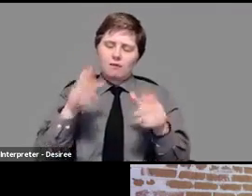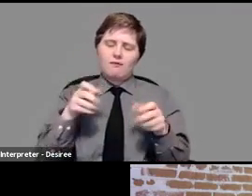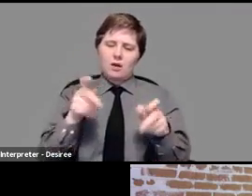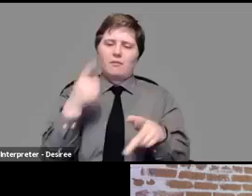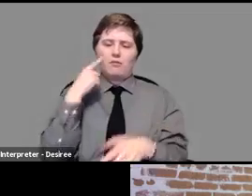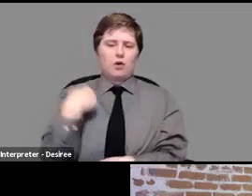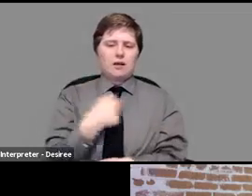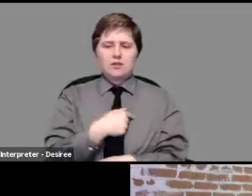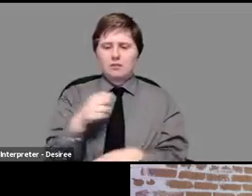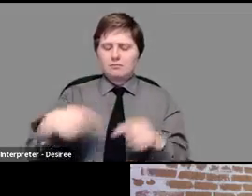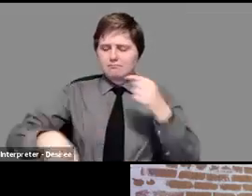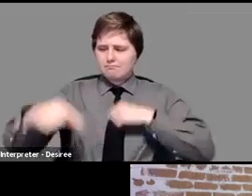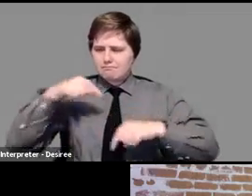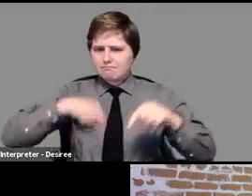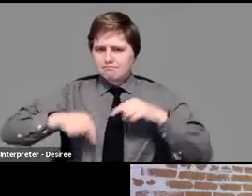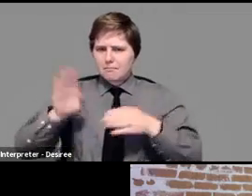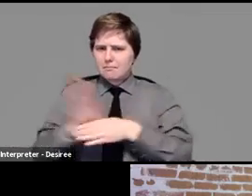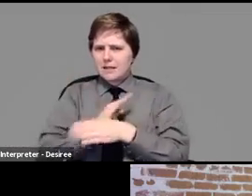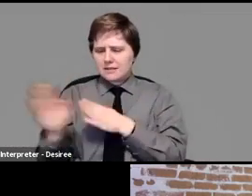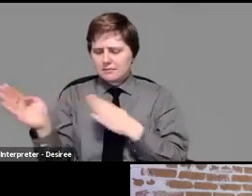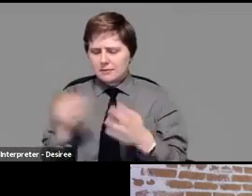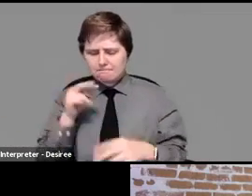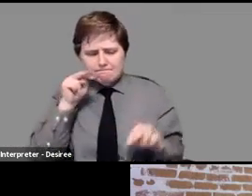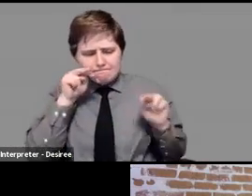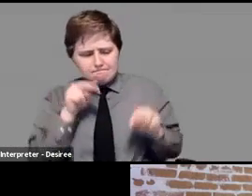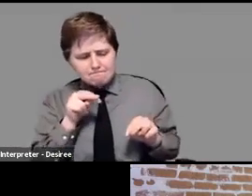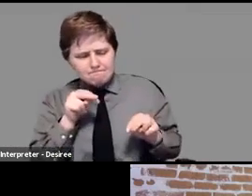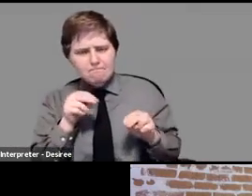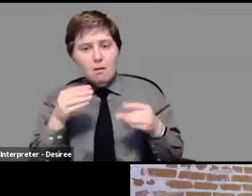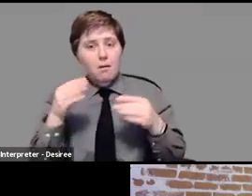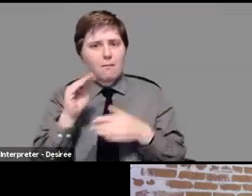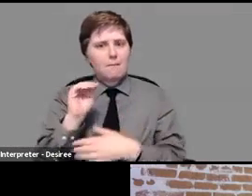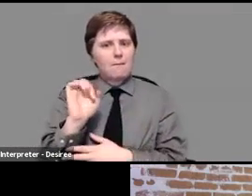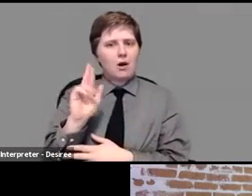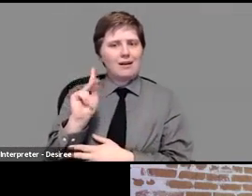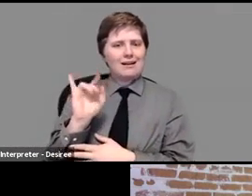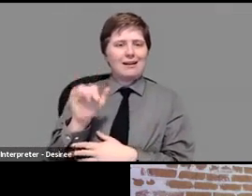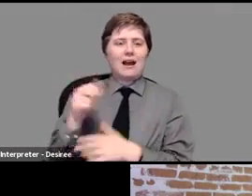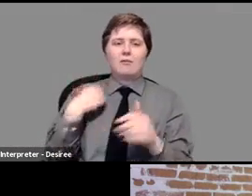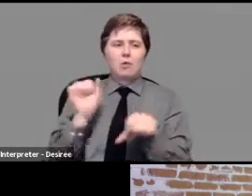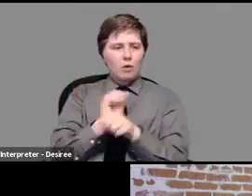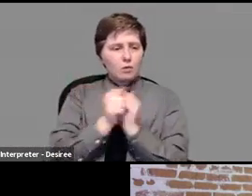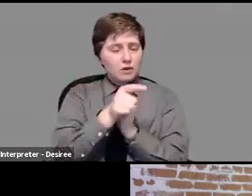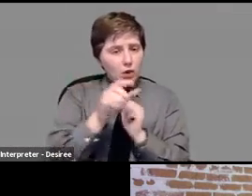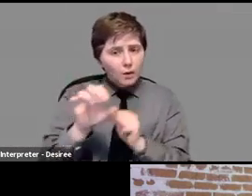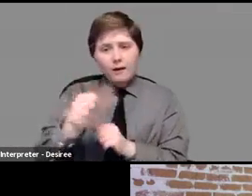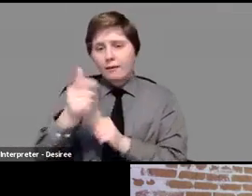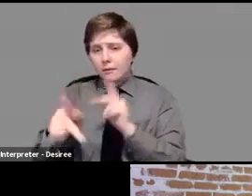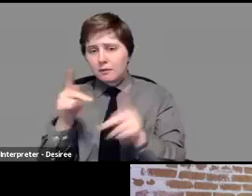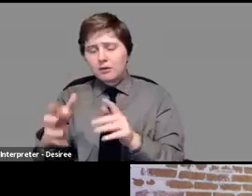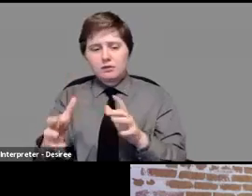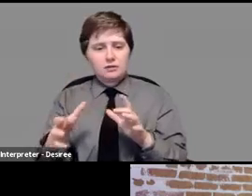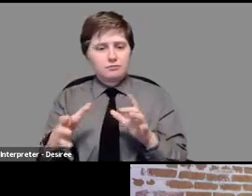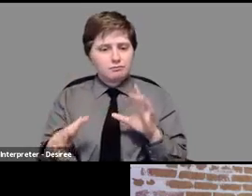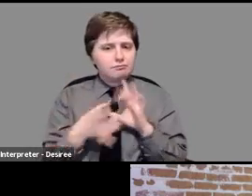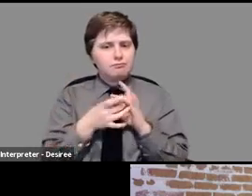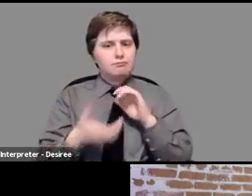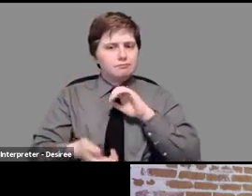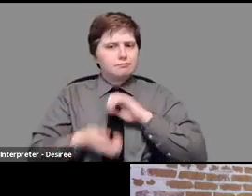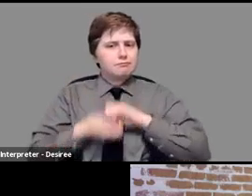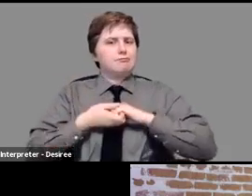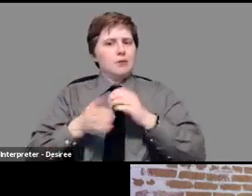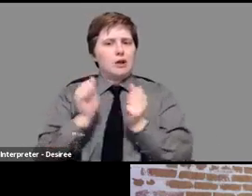to go back and look at our business plan, revisit marketing. In fact, I've been partnering with you and some others to button up my marketing